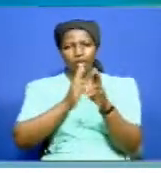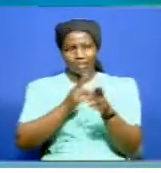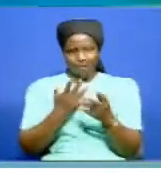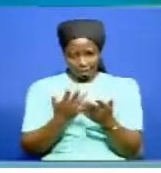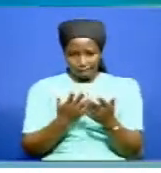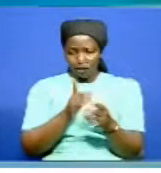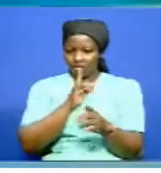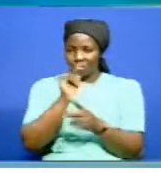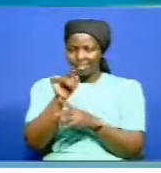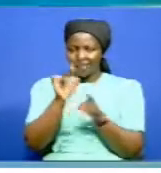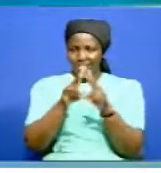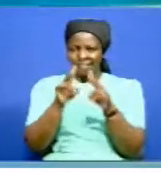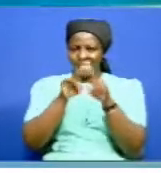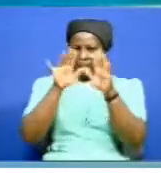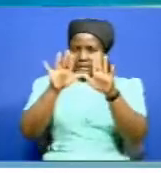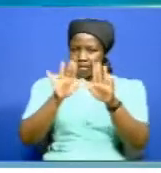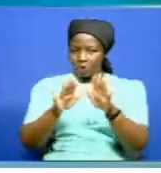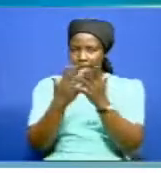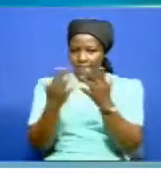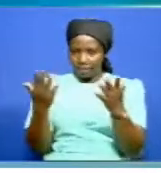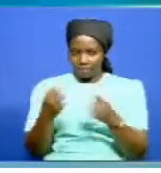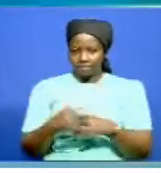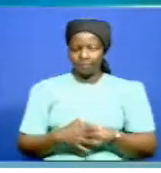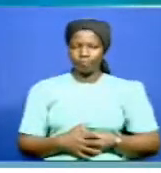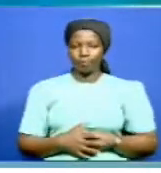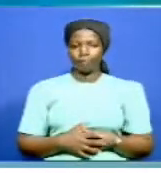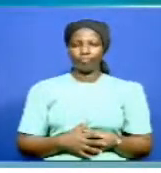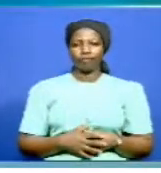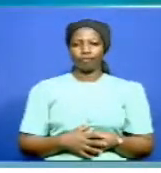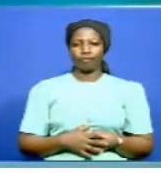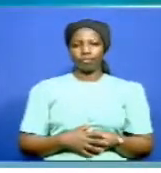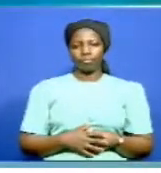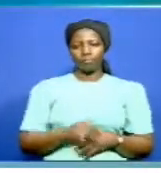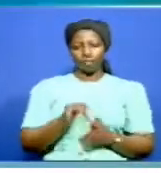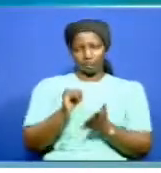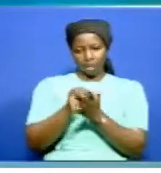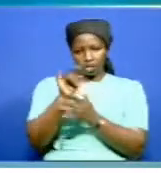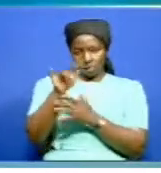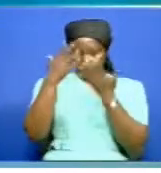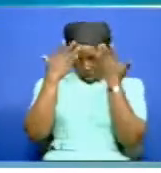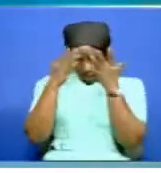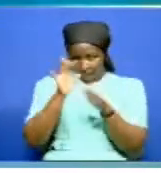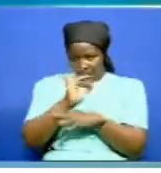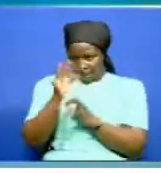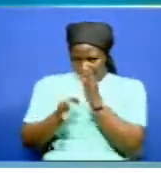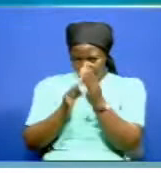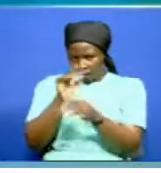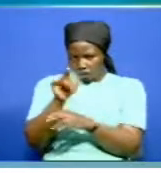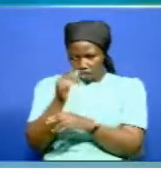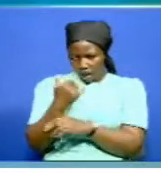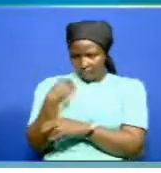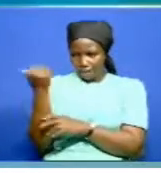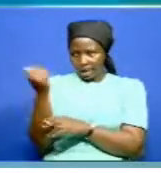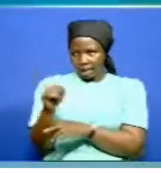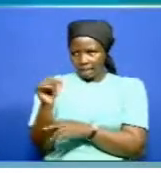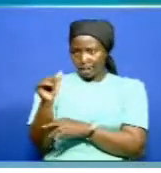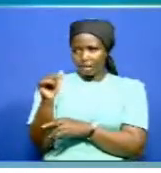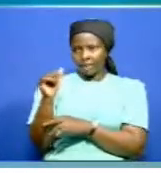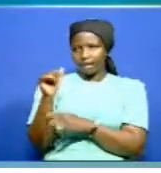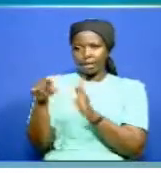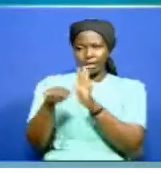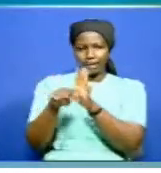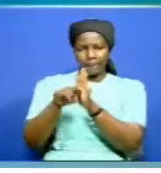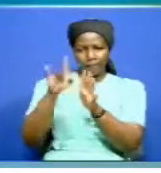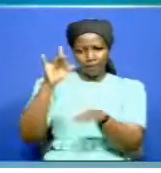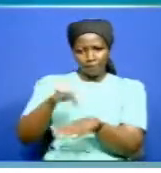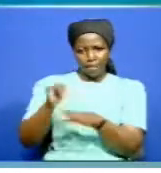this is a very important aspect that you are aware. If you have any AEFI, that is the adverse event